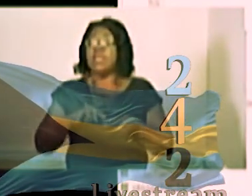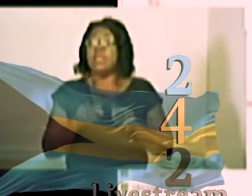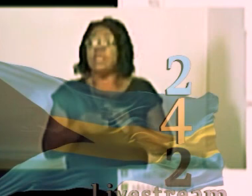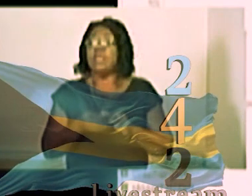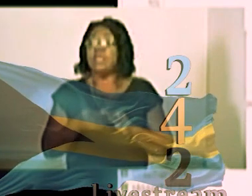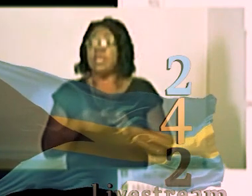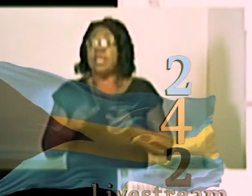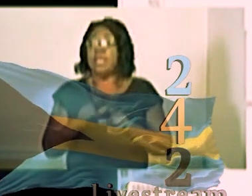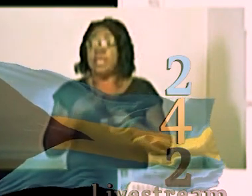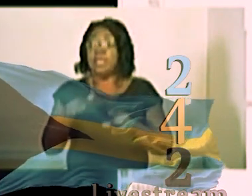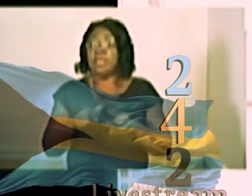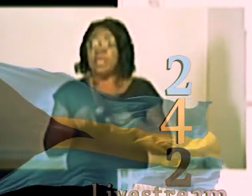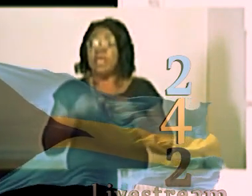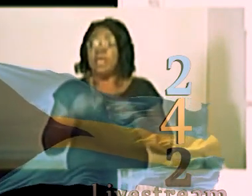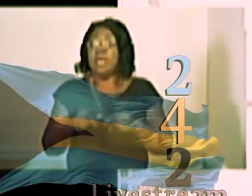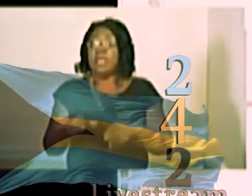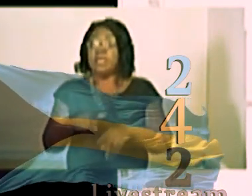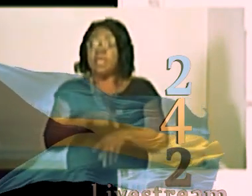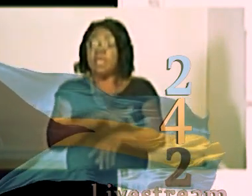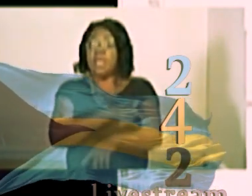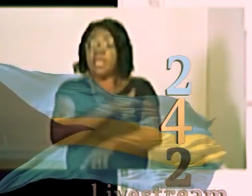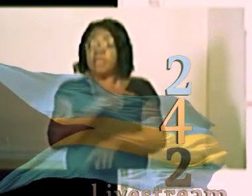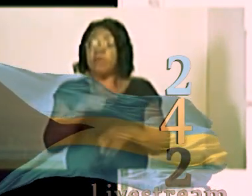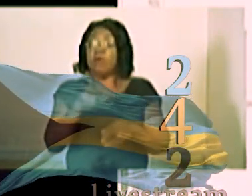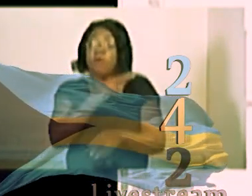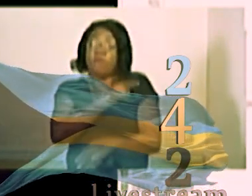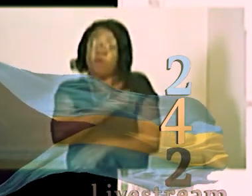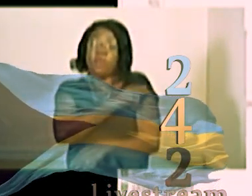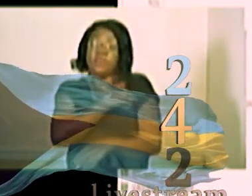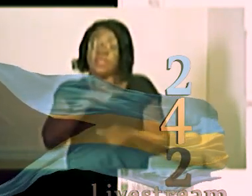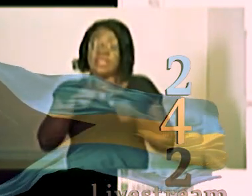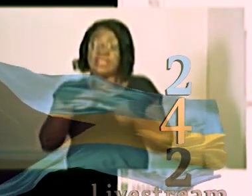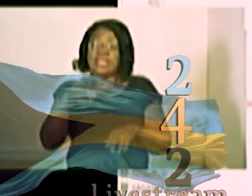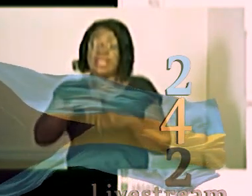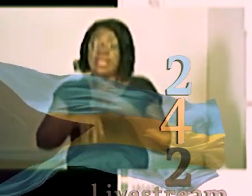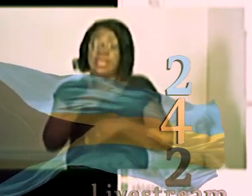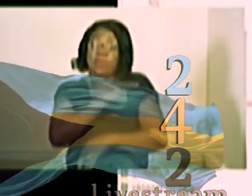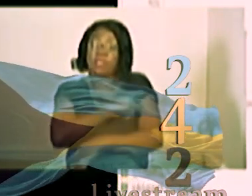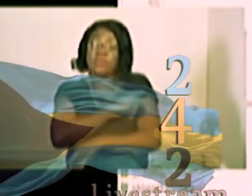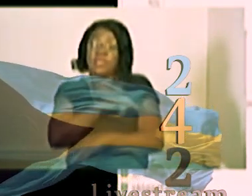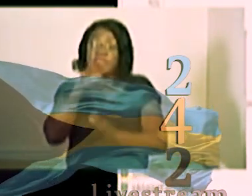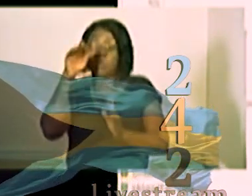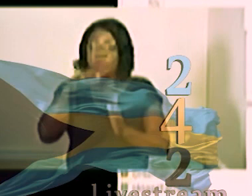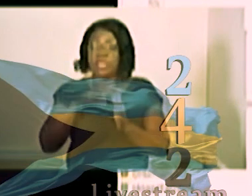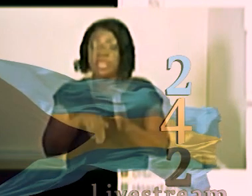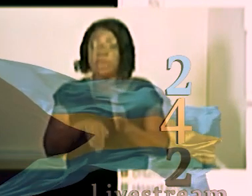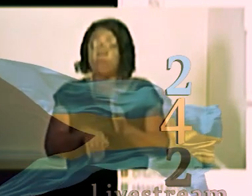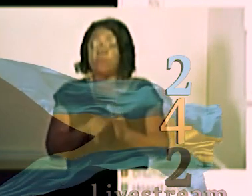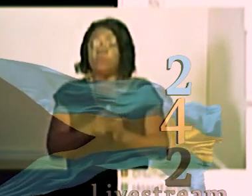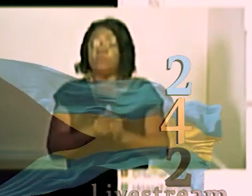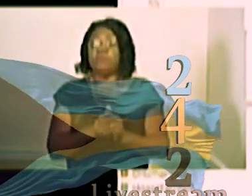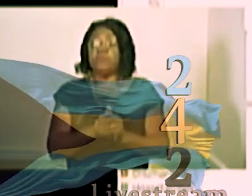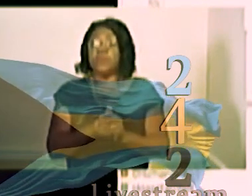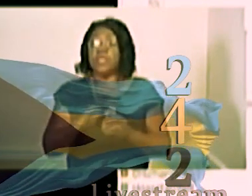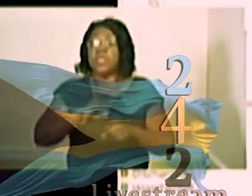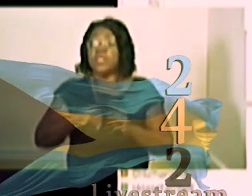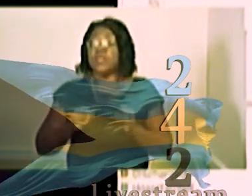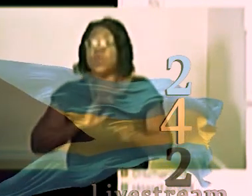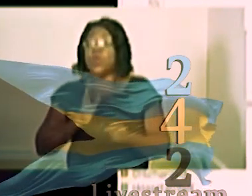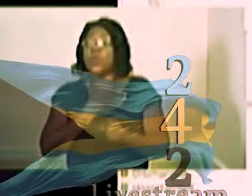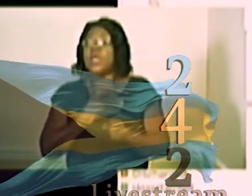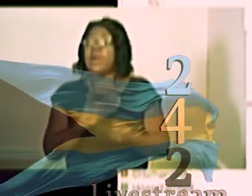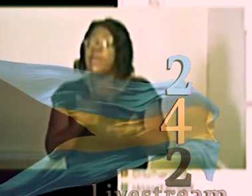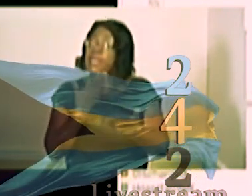And the length of hospital stay has also decreased. So we're